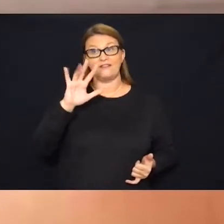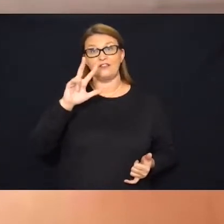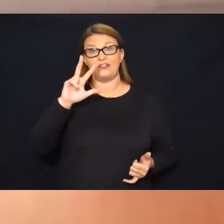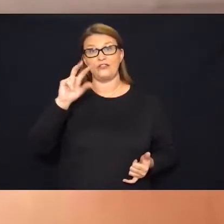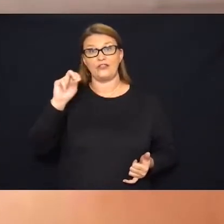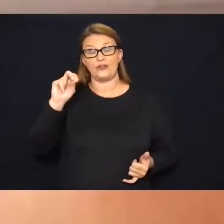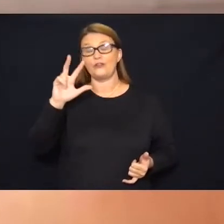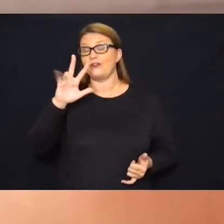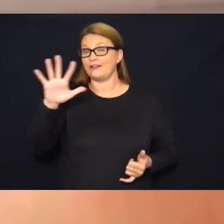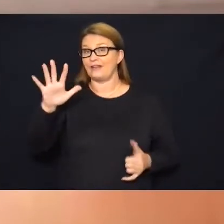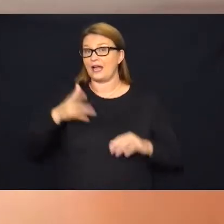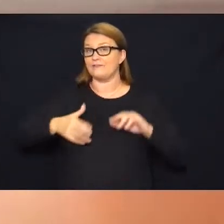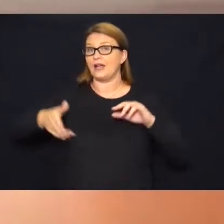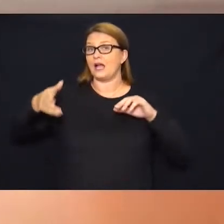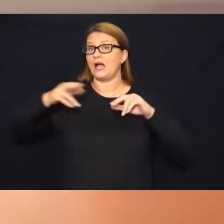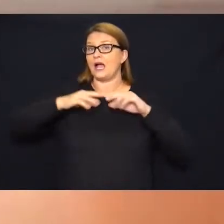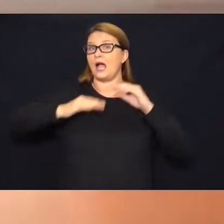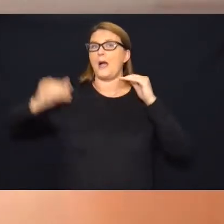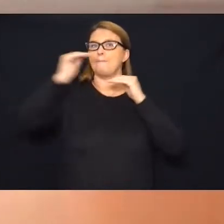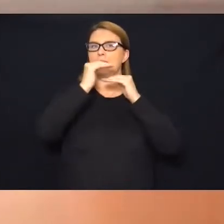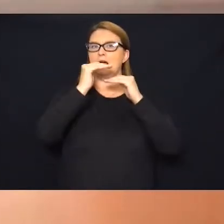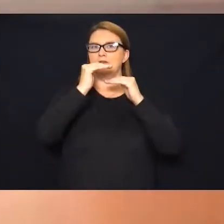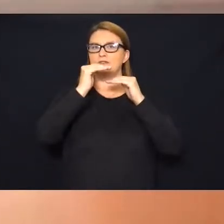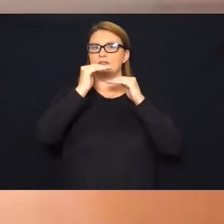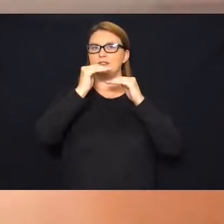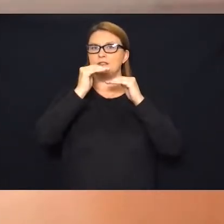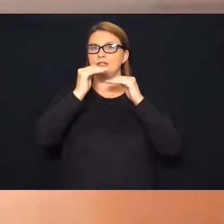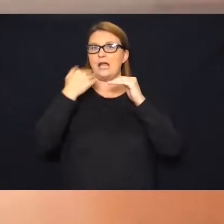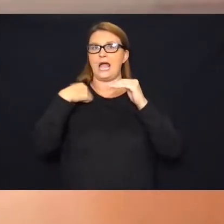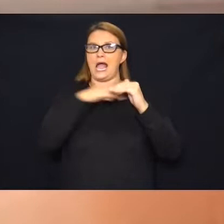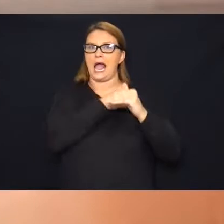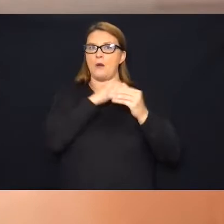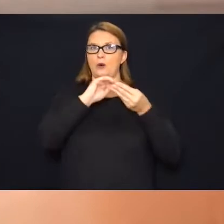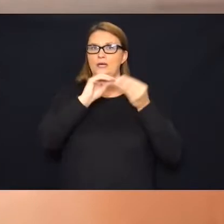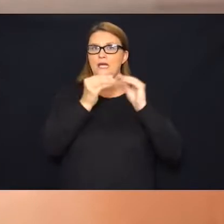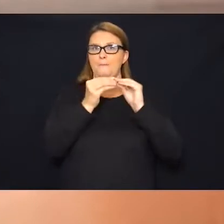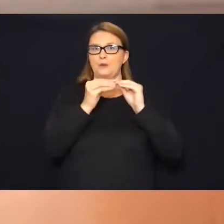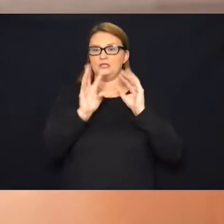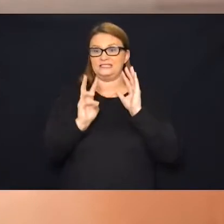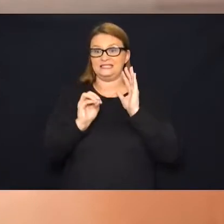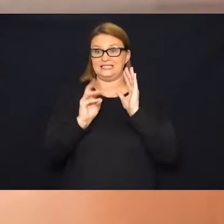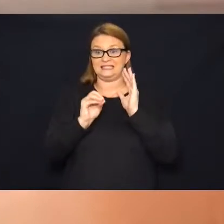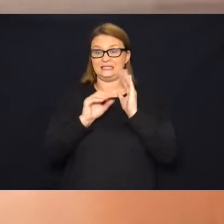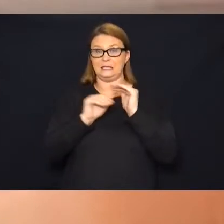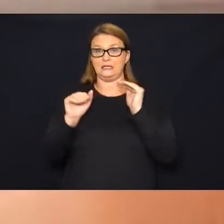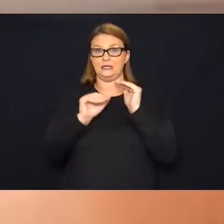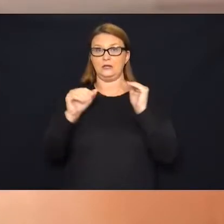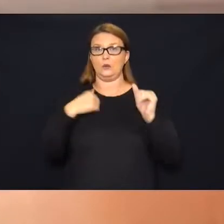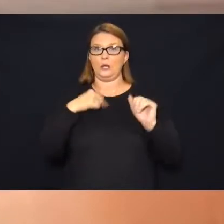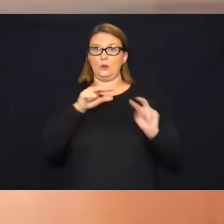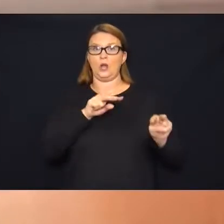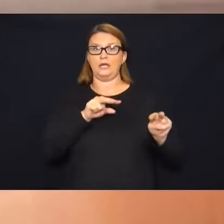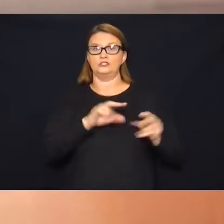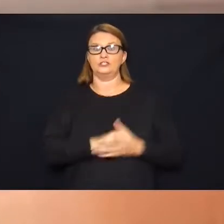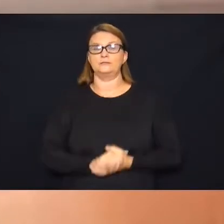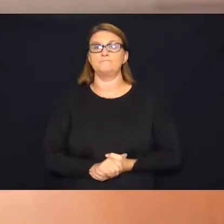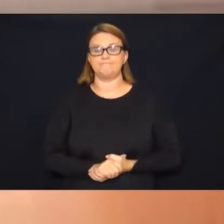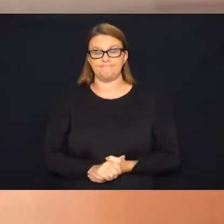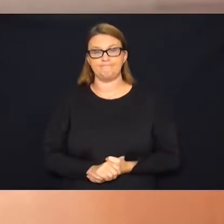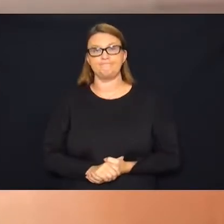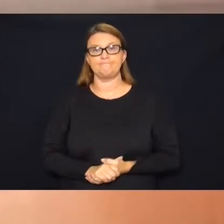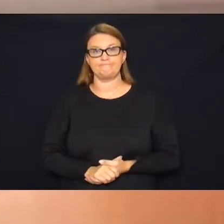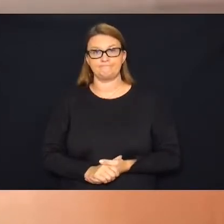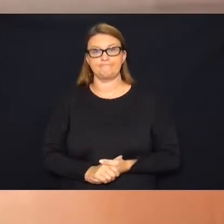35 above that break number that we look at of 60 that really has a